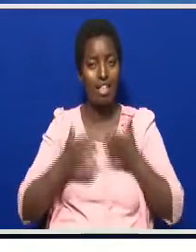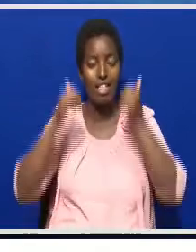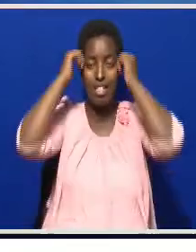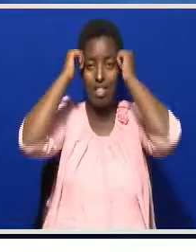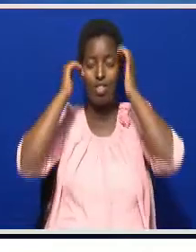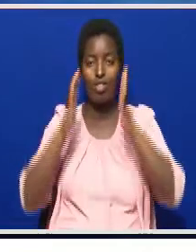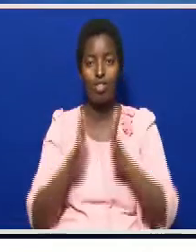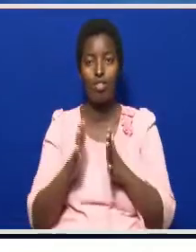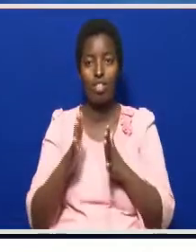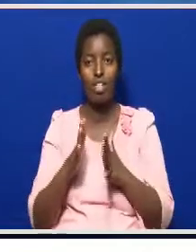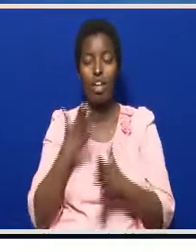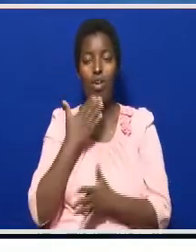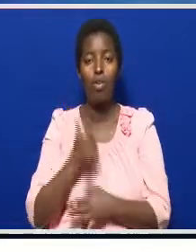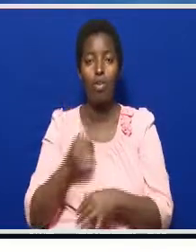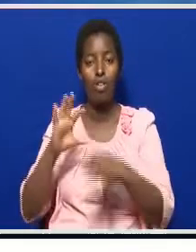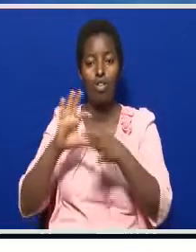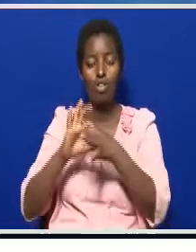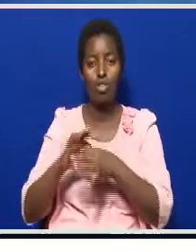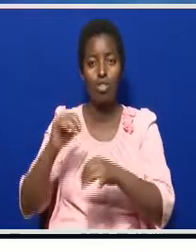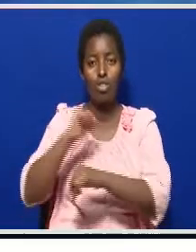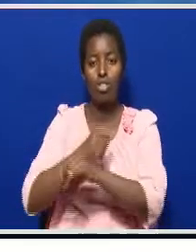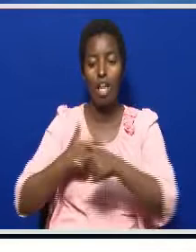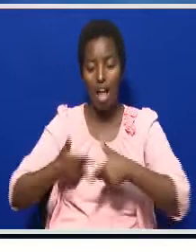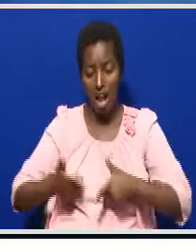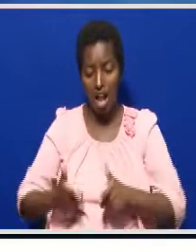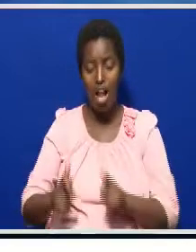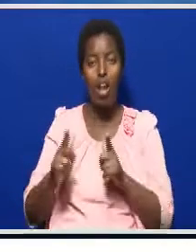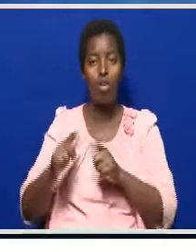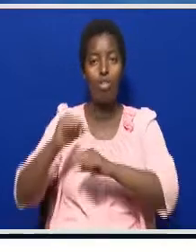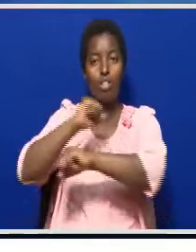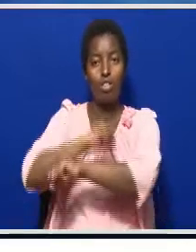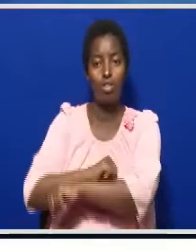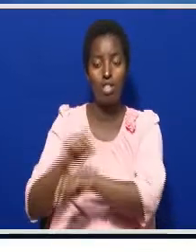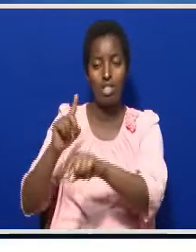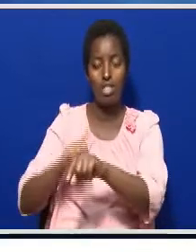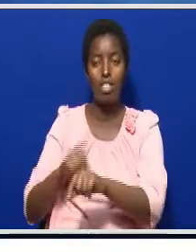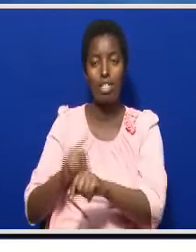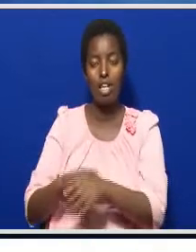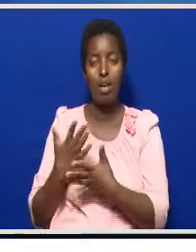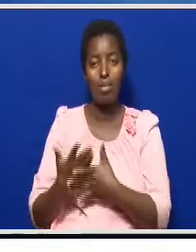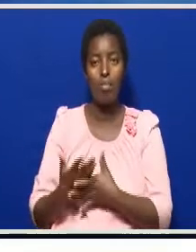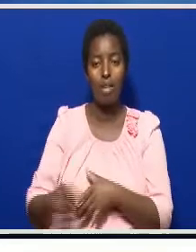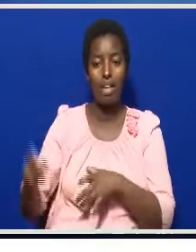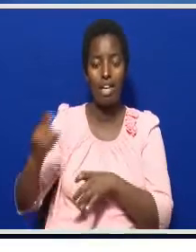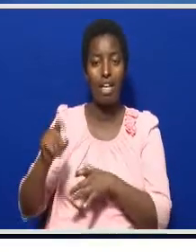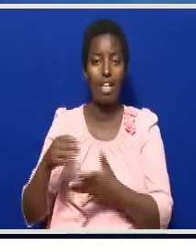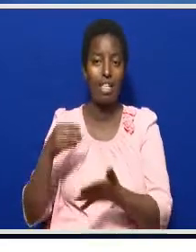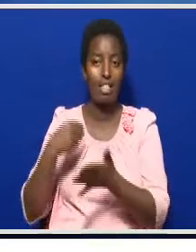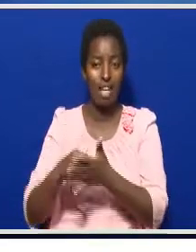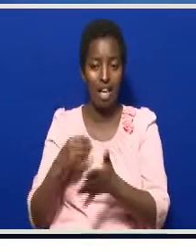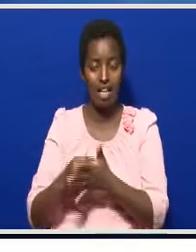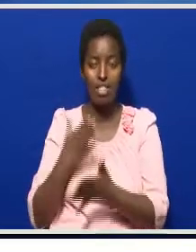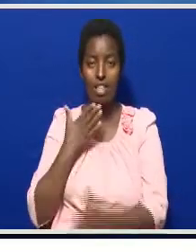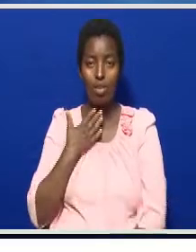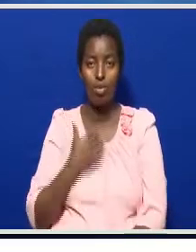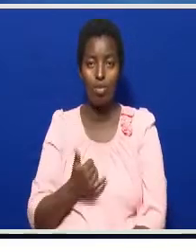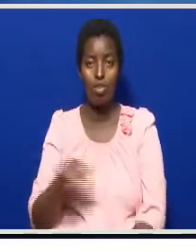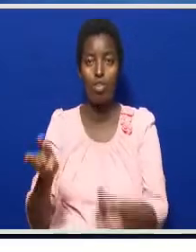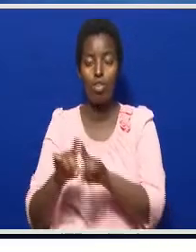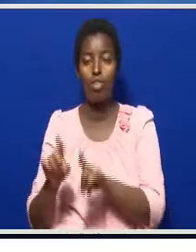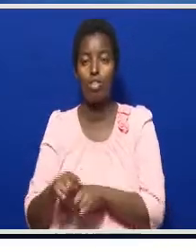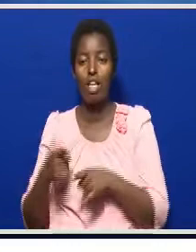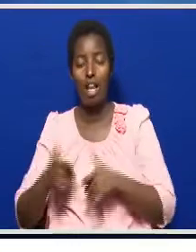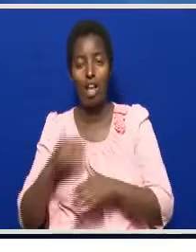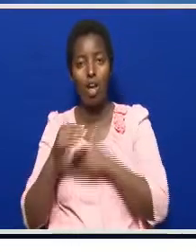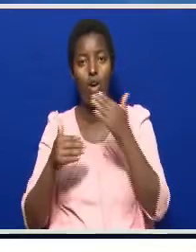ongoing Form 1 admissions are allowed in school as avenues are sought to raise the required fees. She also argued that